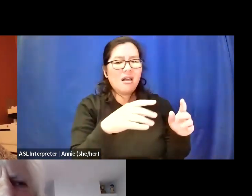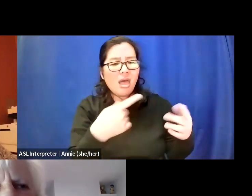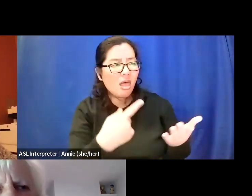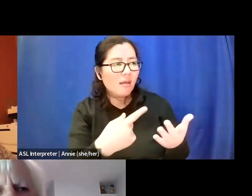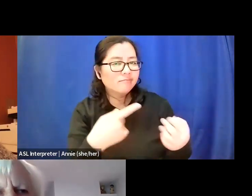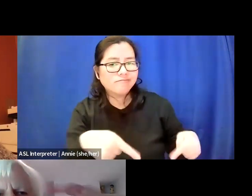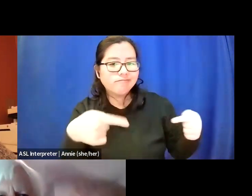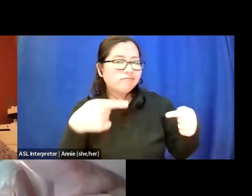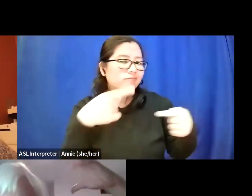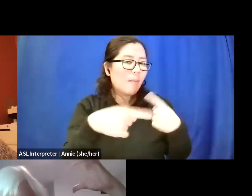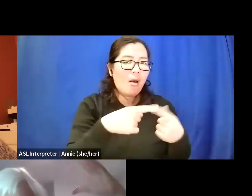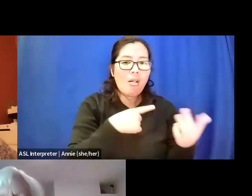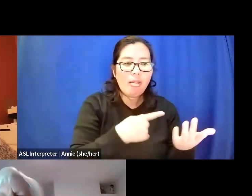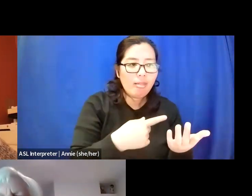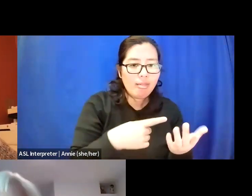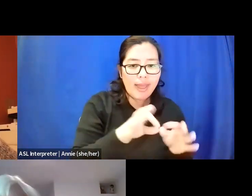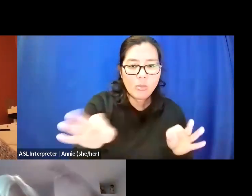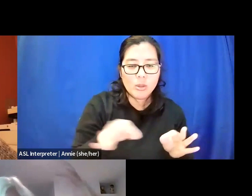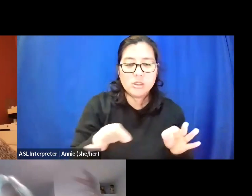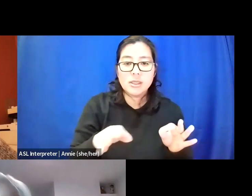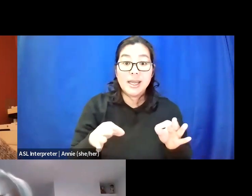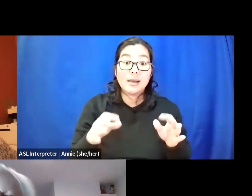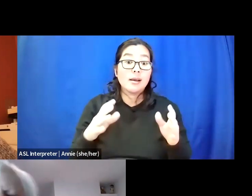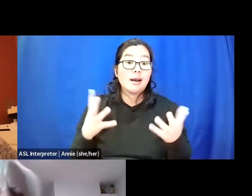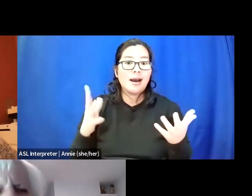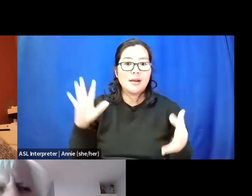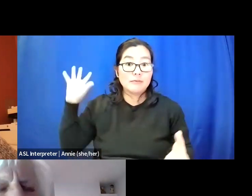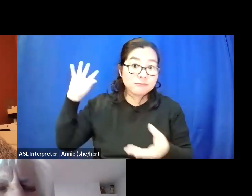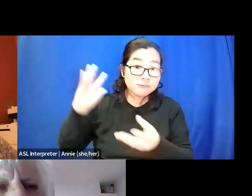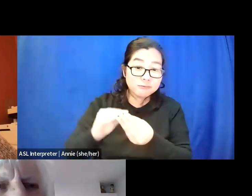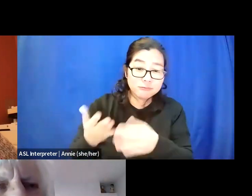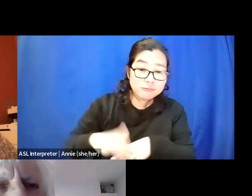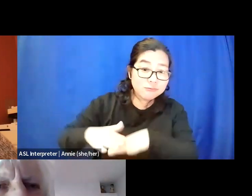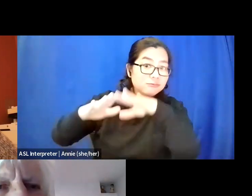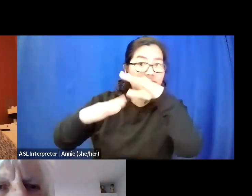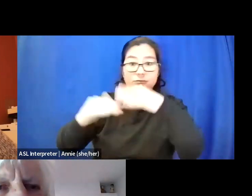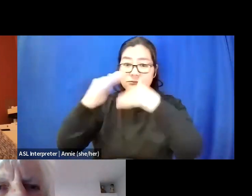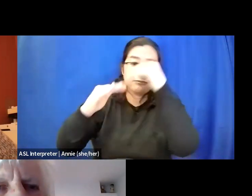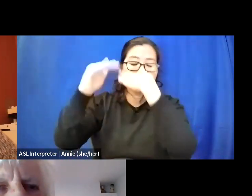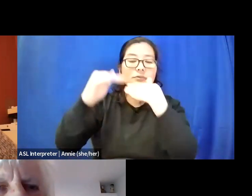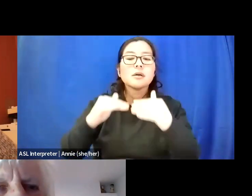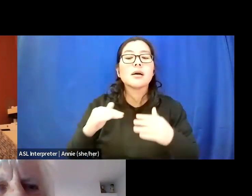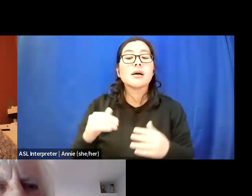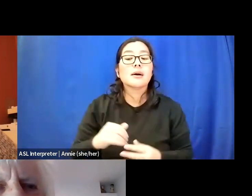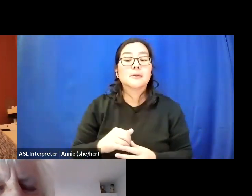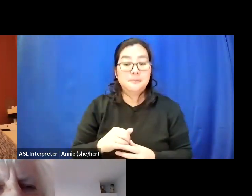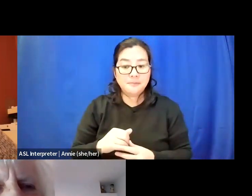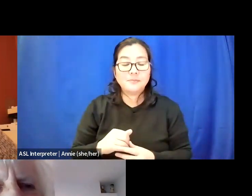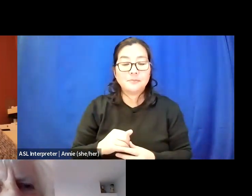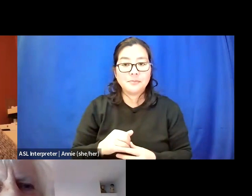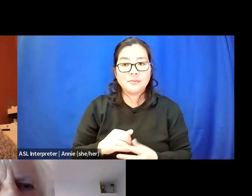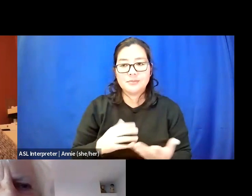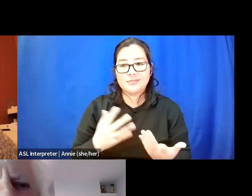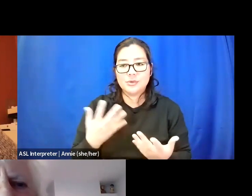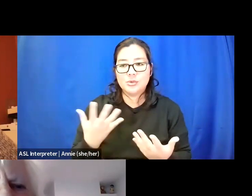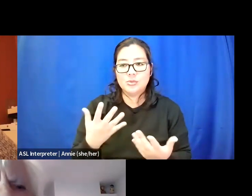sometimes there's a, you know, it piles up. It's a decretive process, and you sort of get something, which is